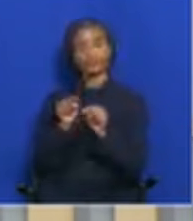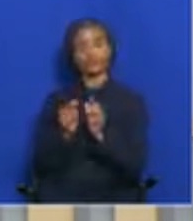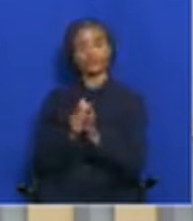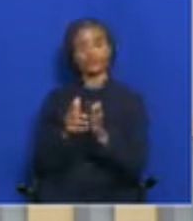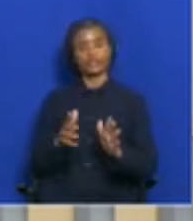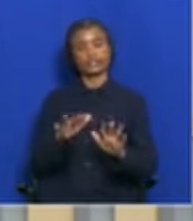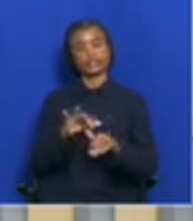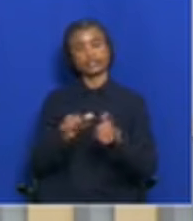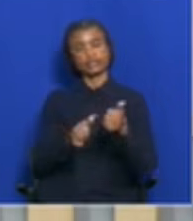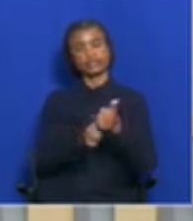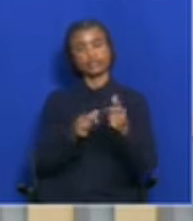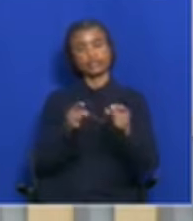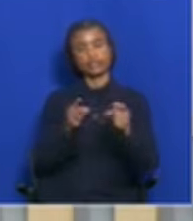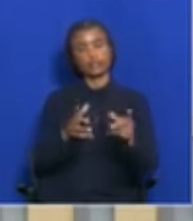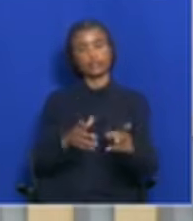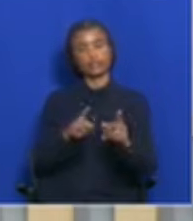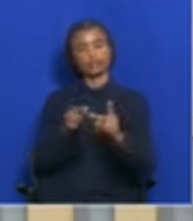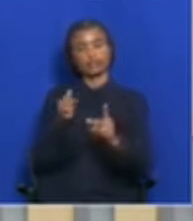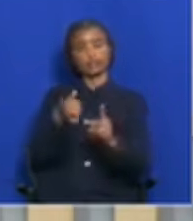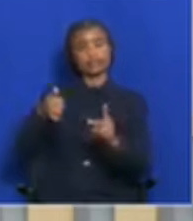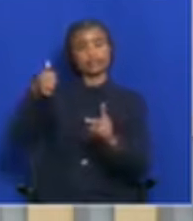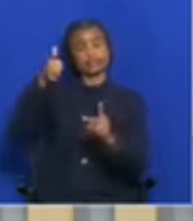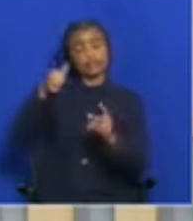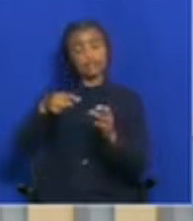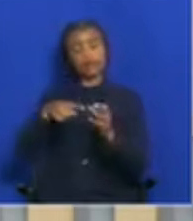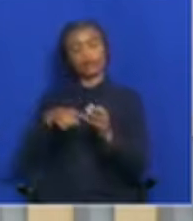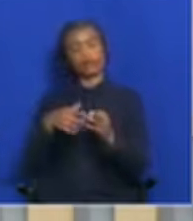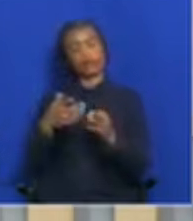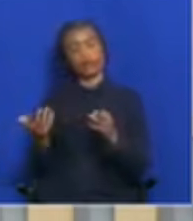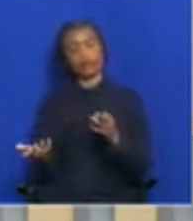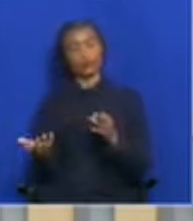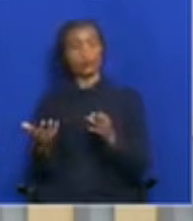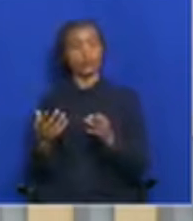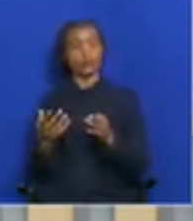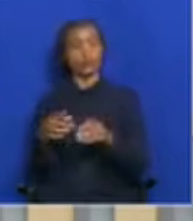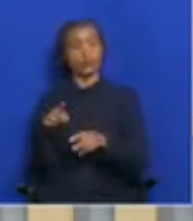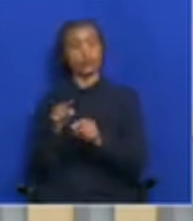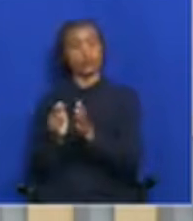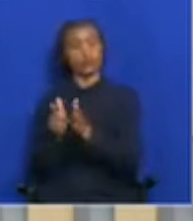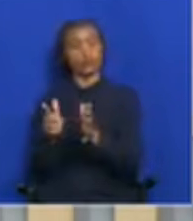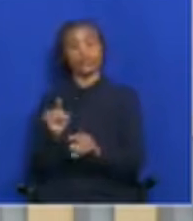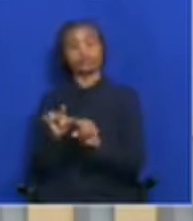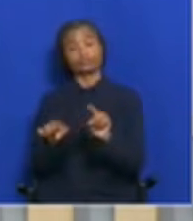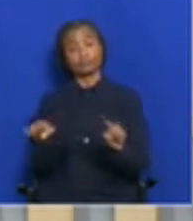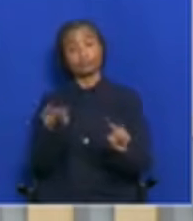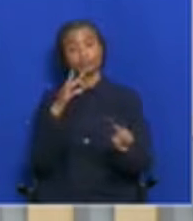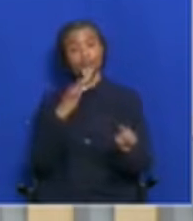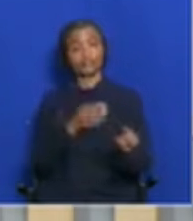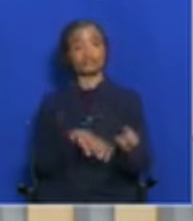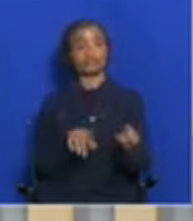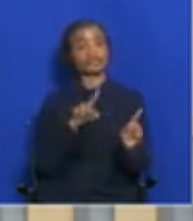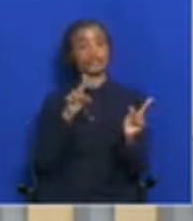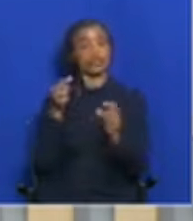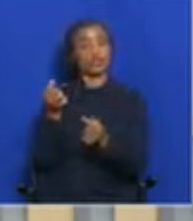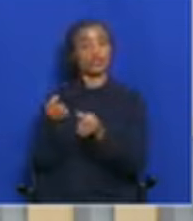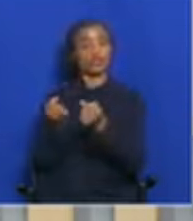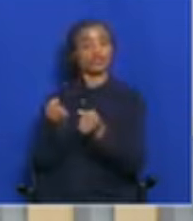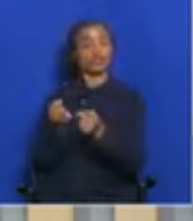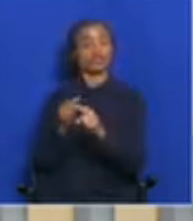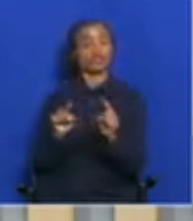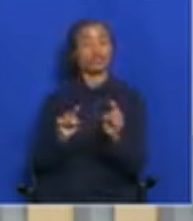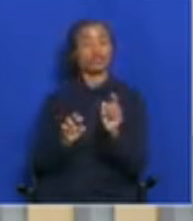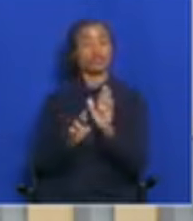advocates, to prosecute on behalf of the investigating director. And that is the purpose of a